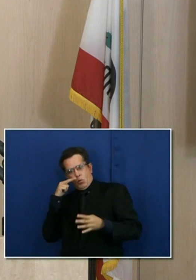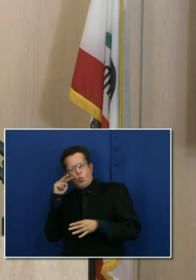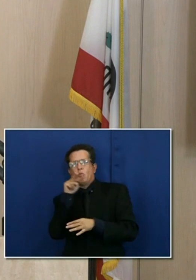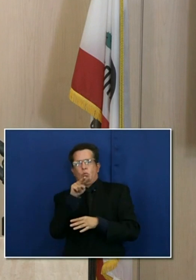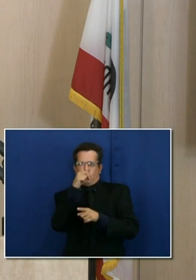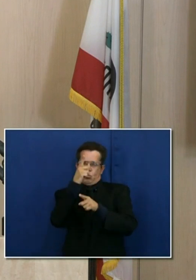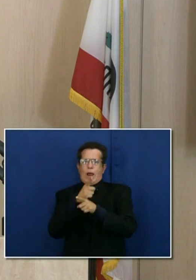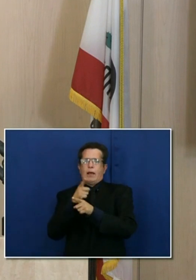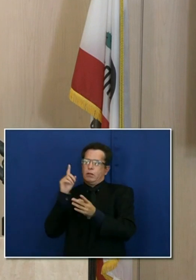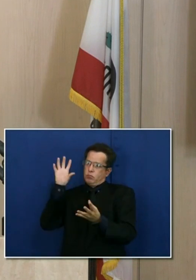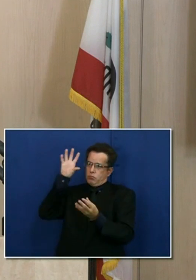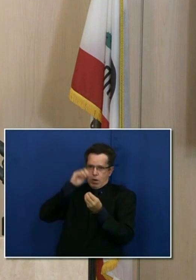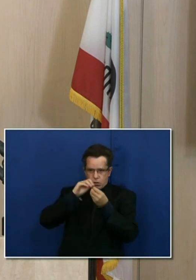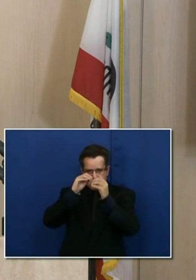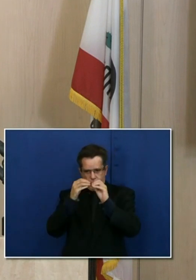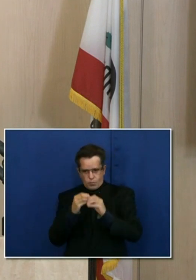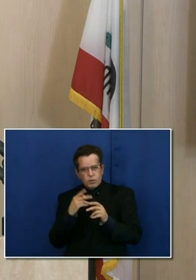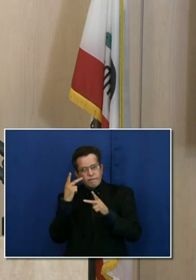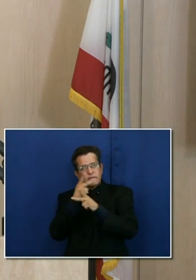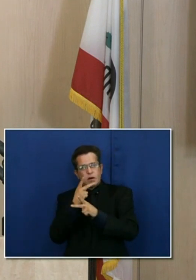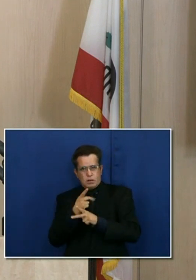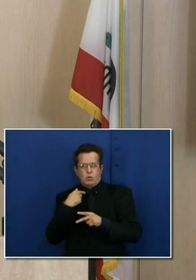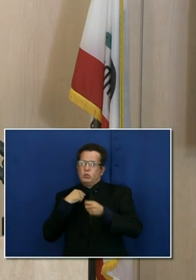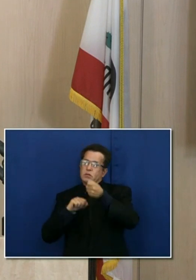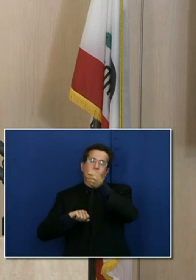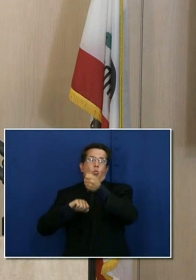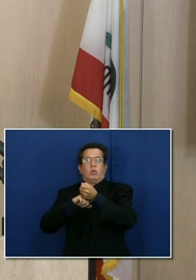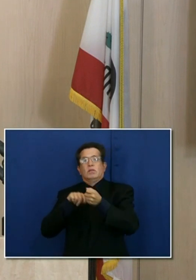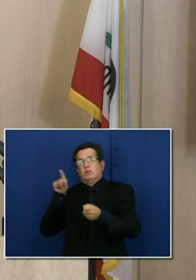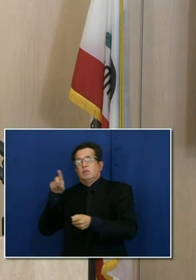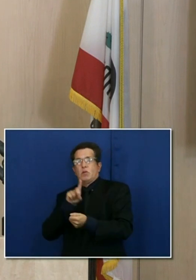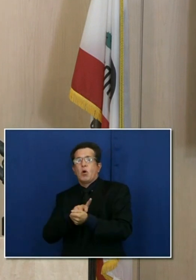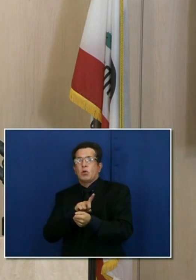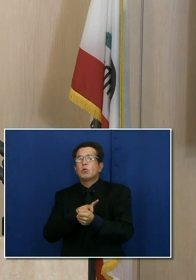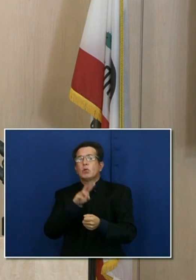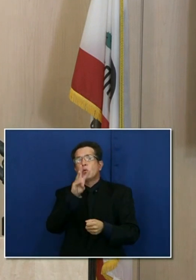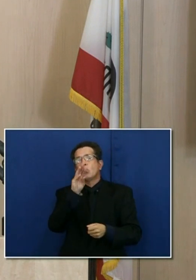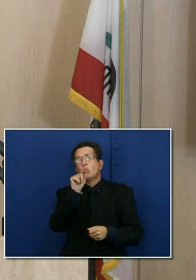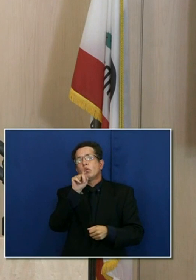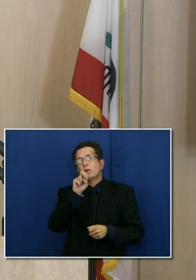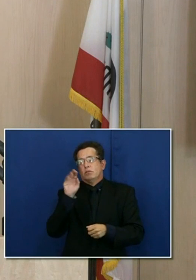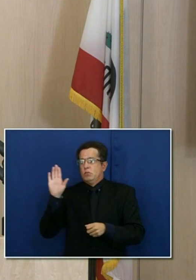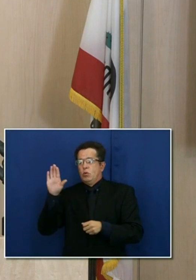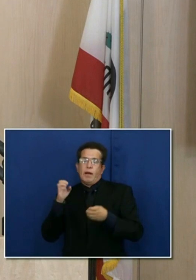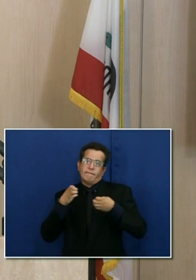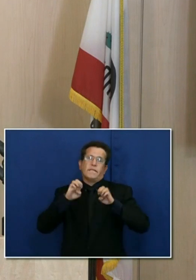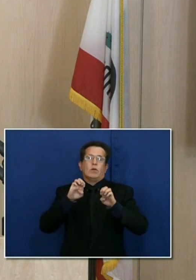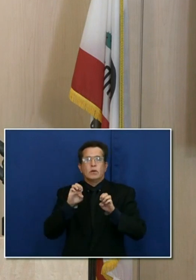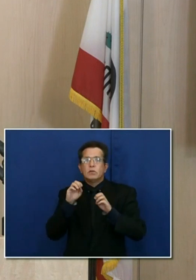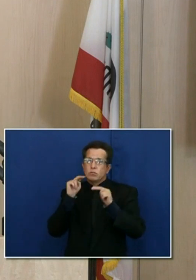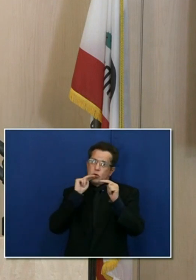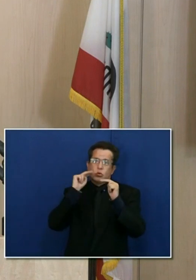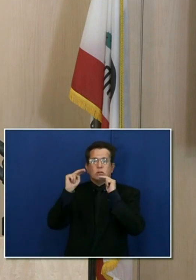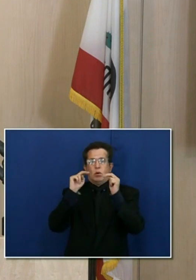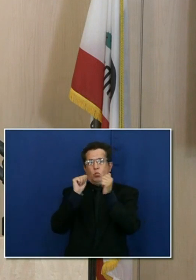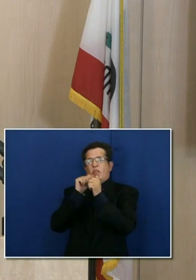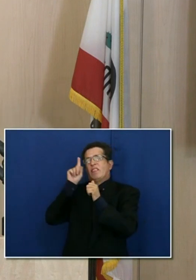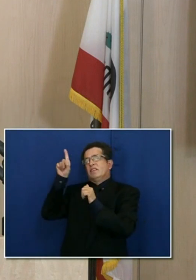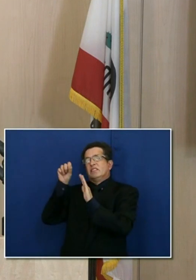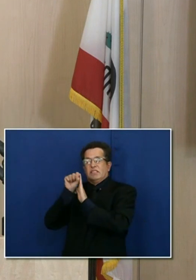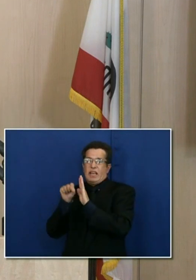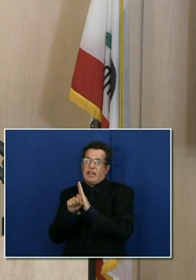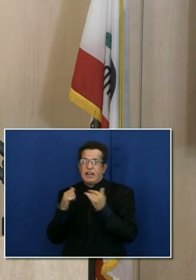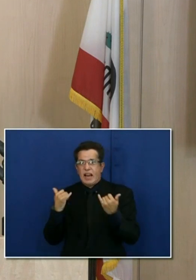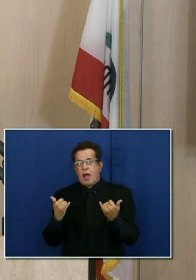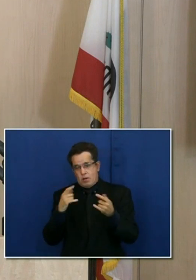into consideration, and we certainly support her in that effort. But I can't stress enough that this is